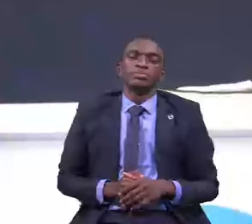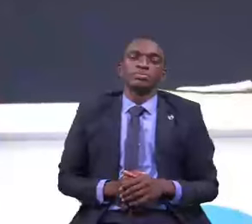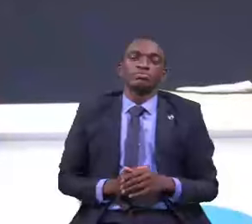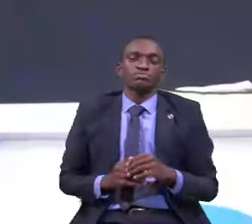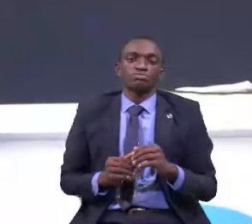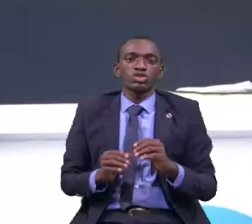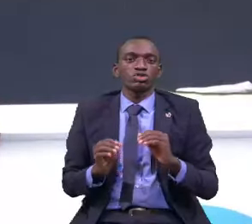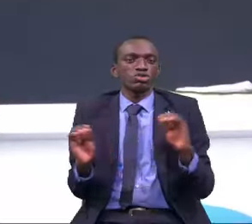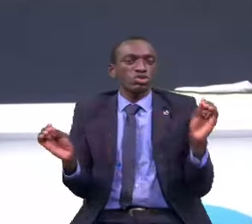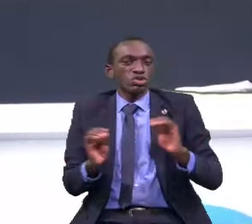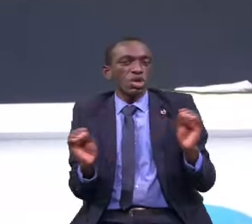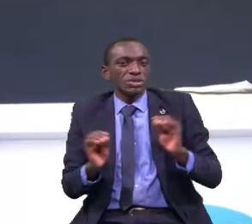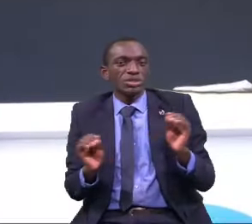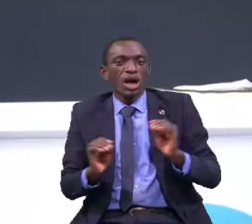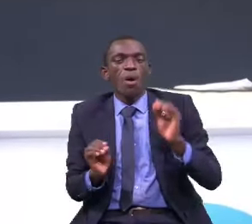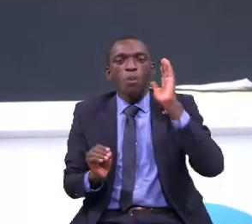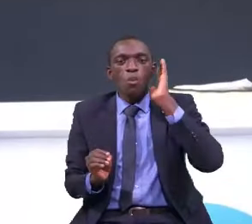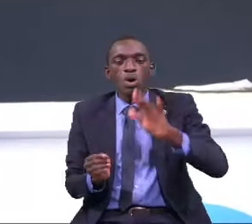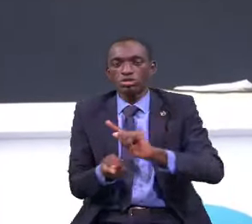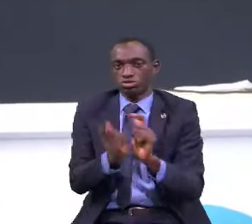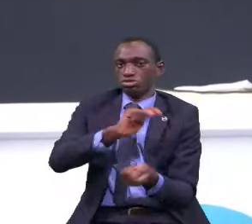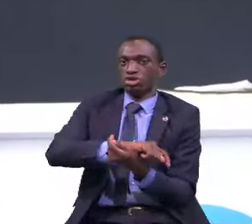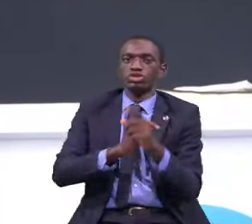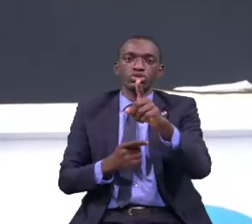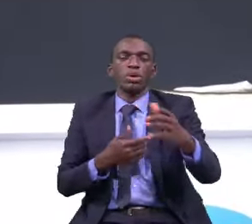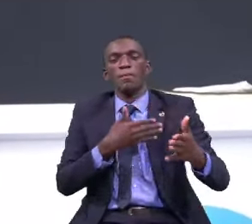Nothing will turn your back.